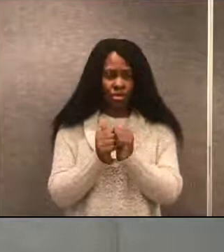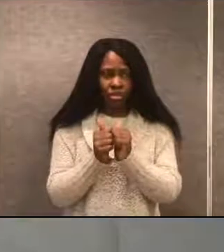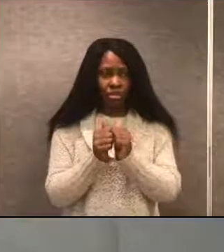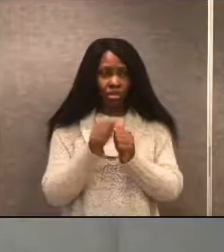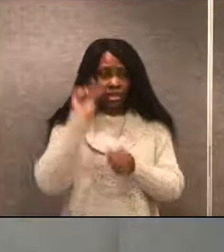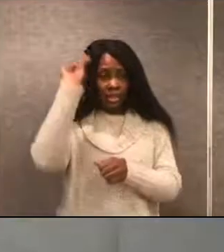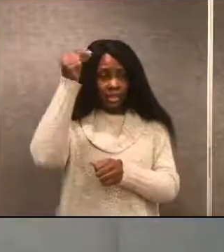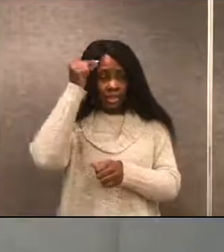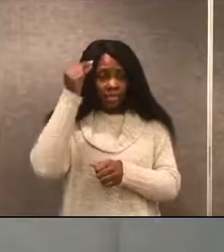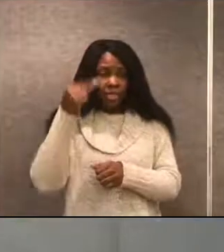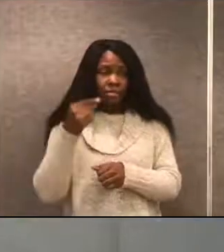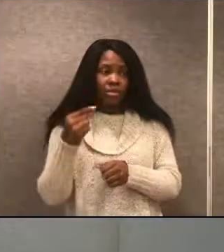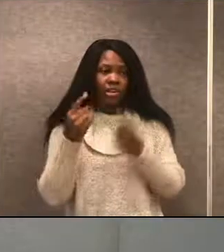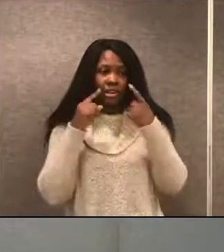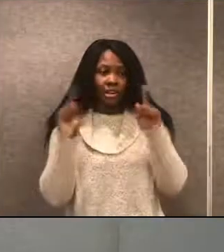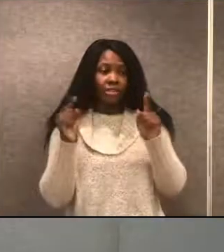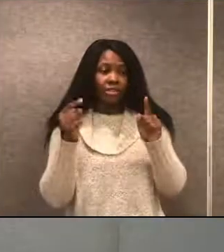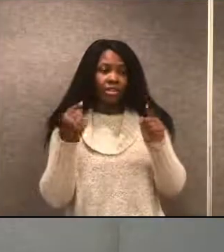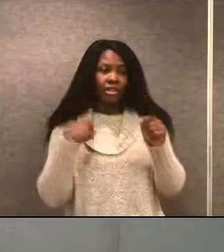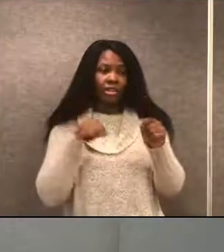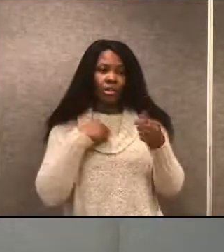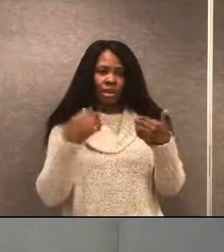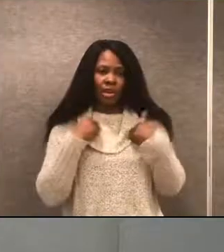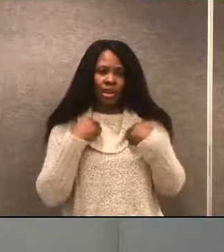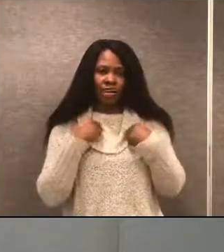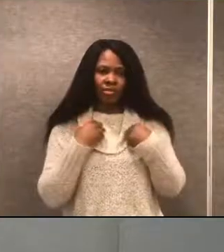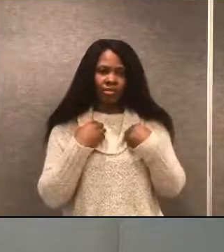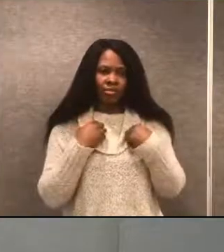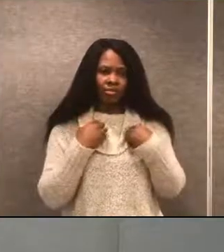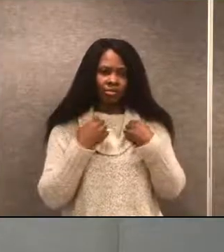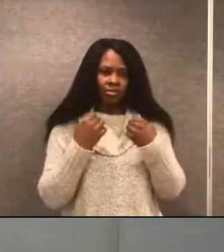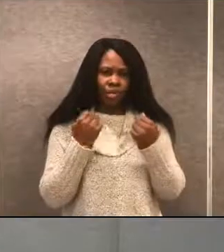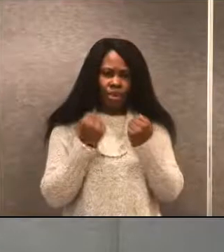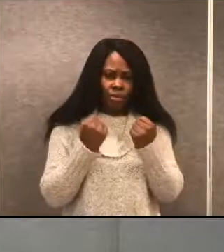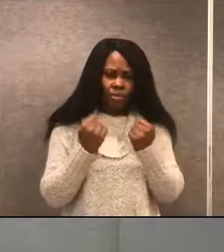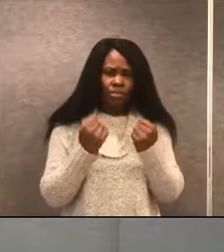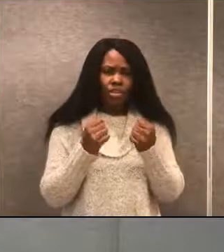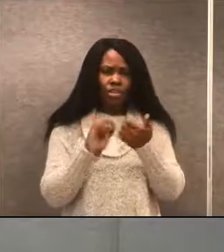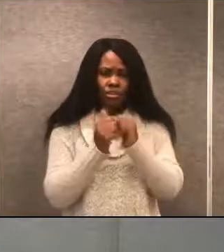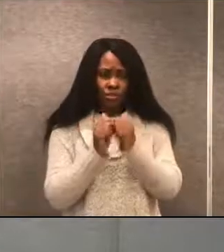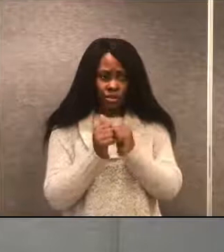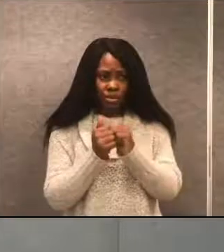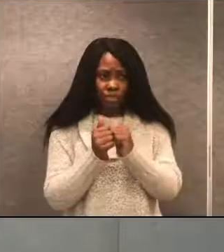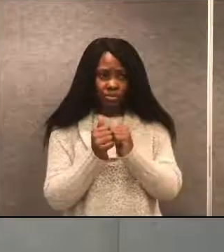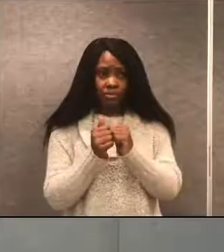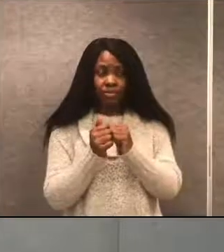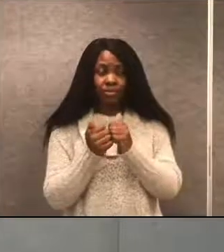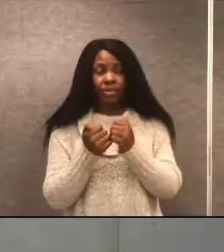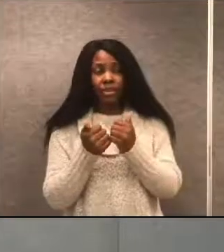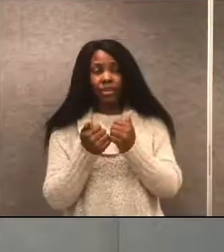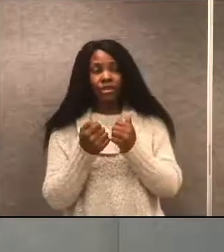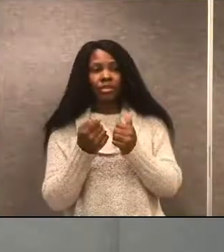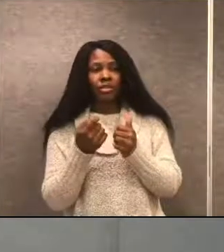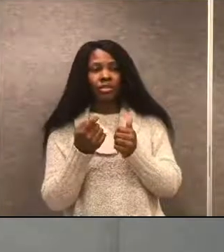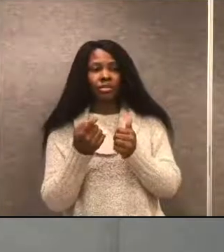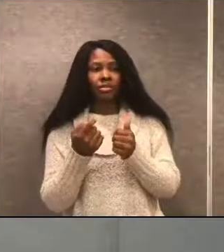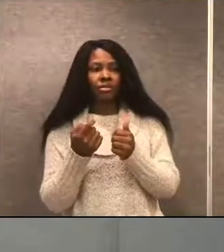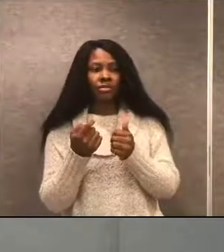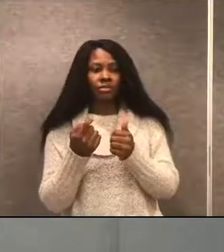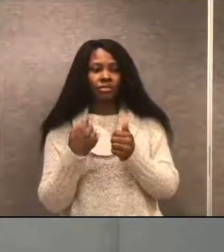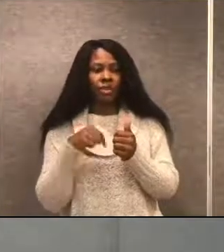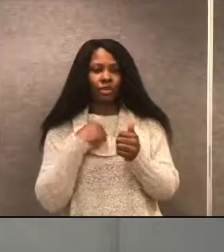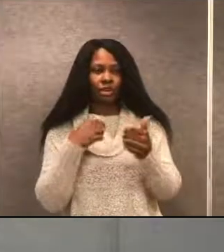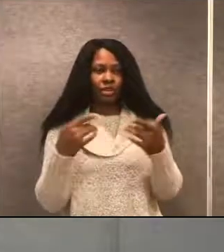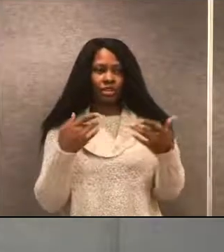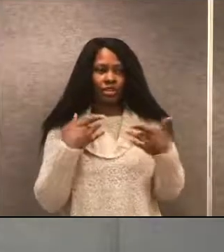the 9th and announced that we were going to have winter sports. One of the concerns is that the winter sports will not have any fans for boys